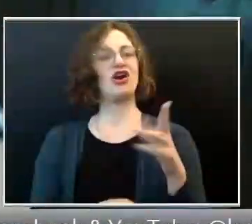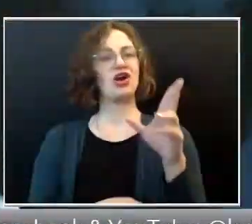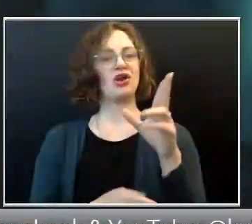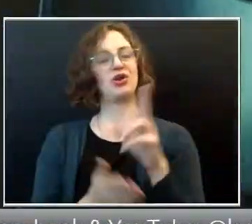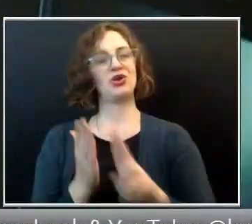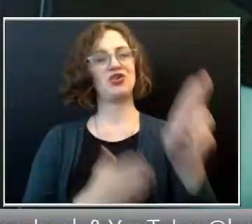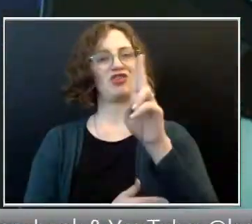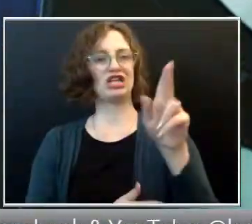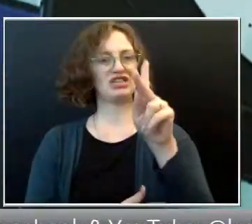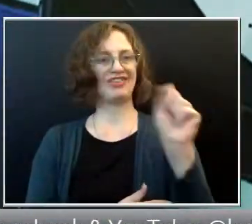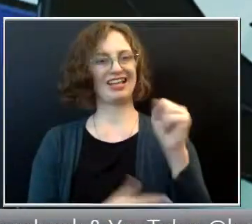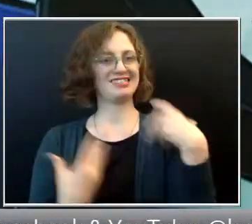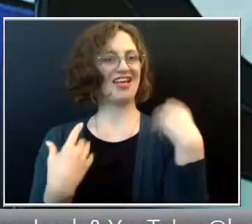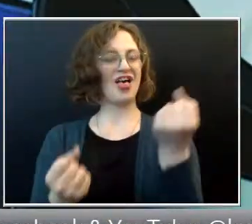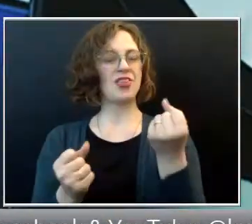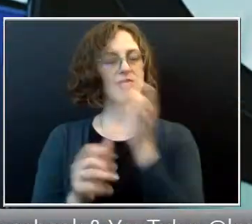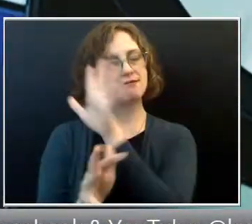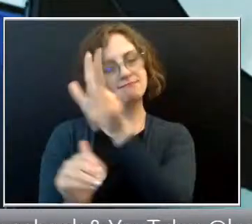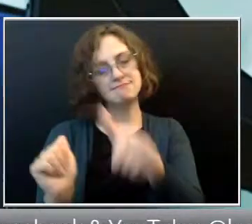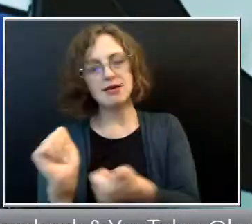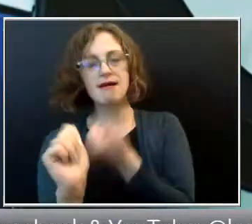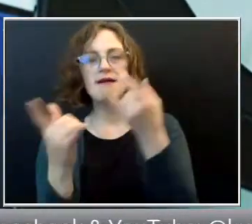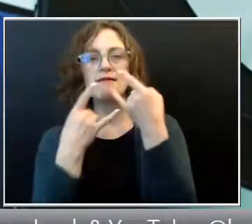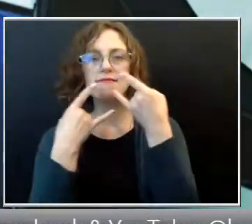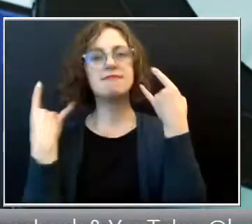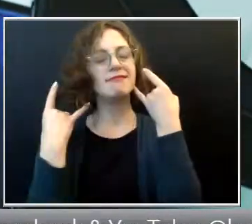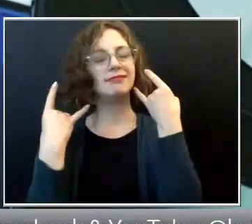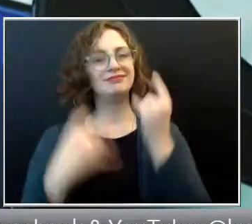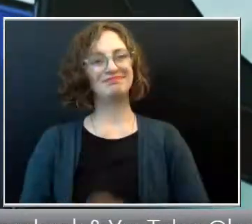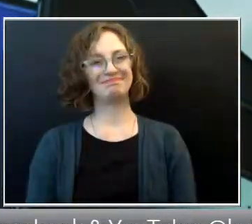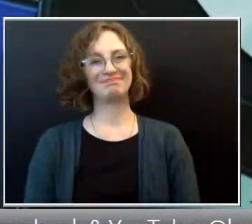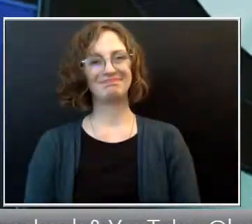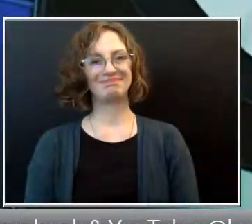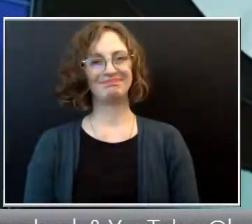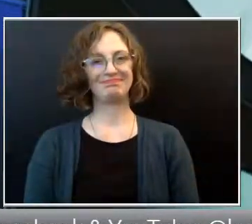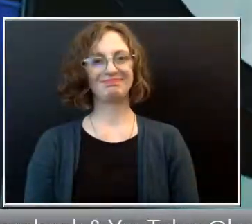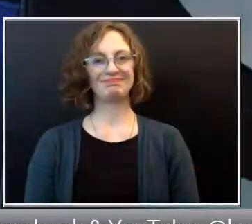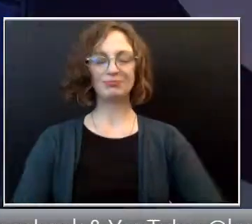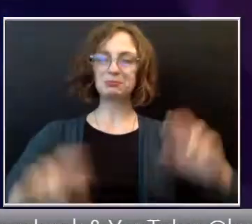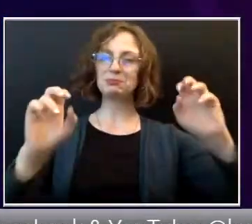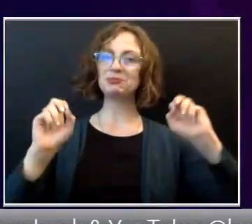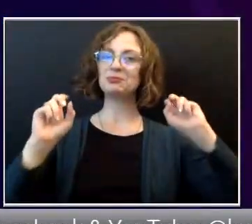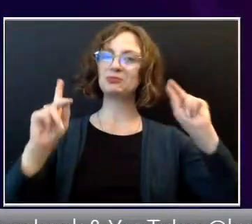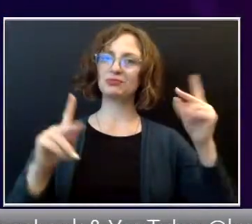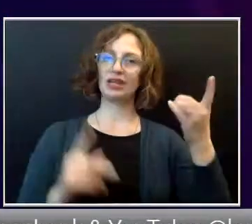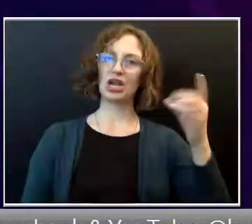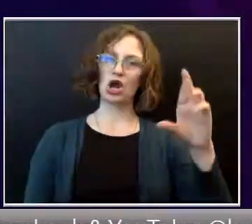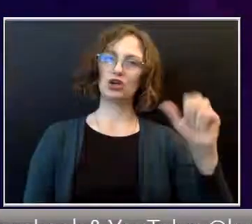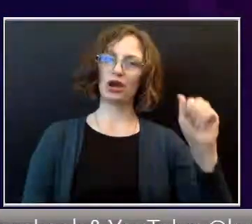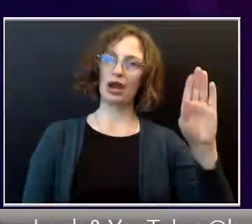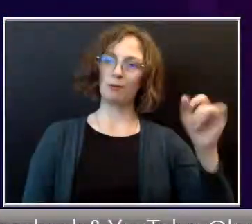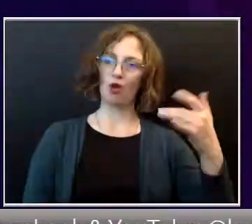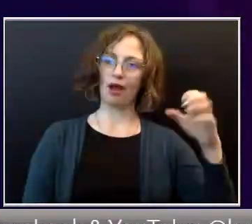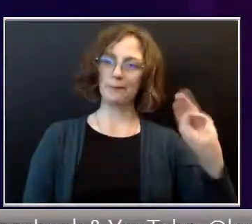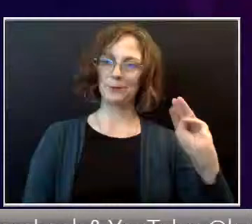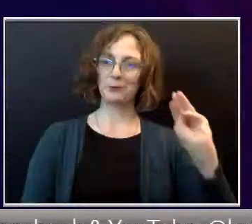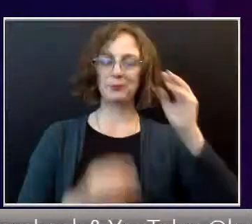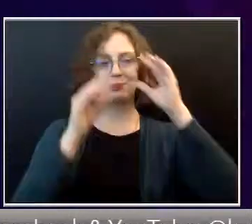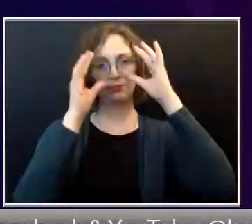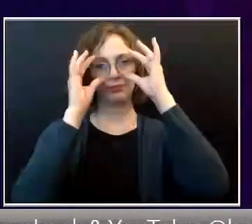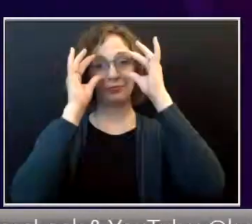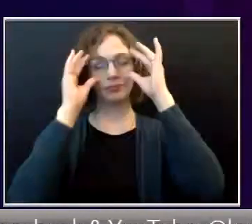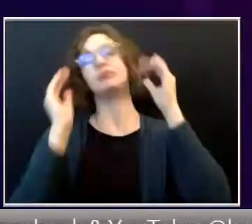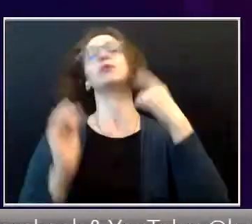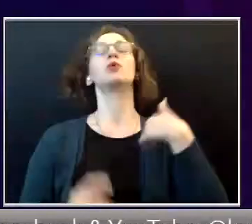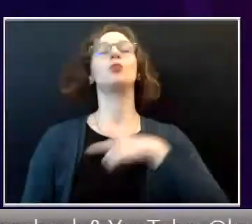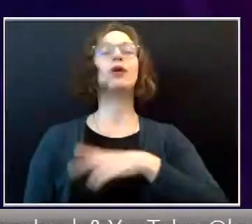go behind the mask. Okay, Dr. Abraham, we're going behind the mask, and what we love seeing is what gives